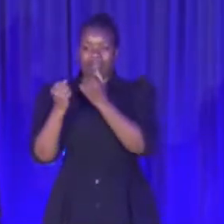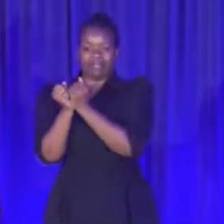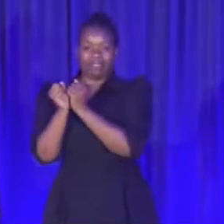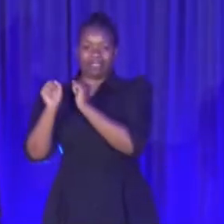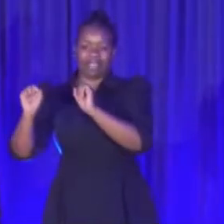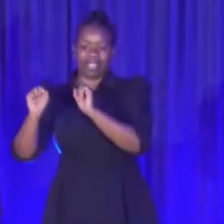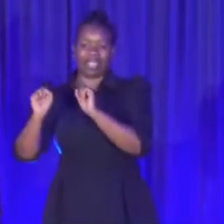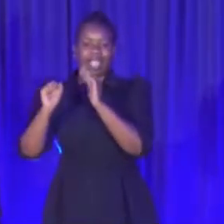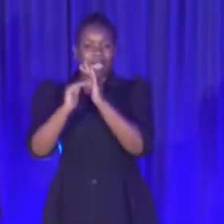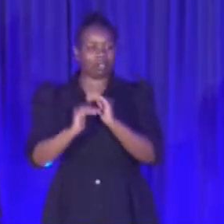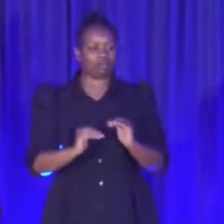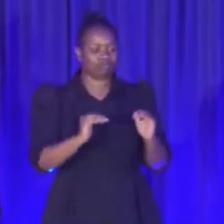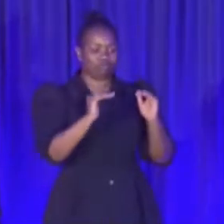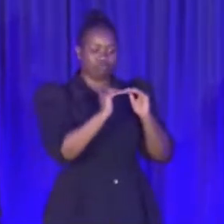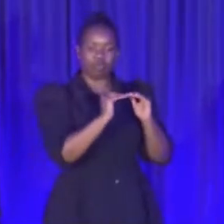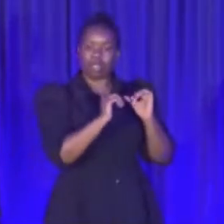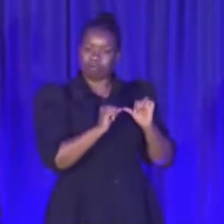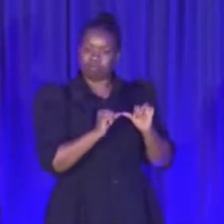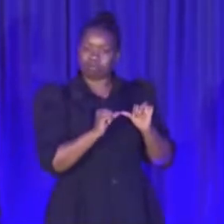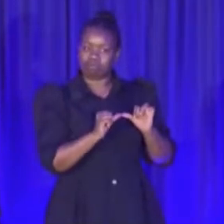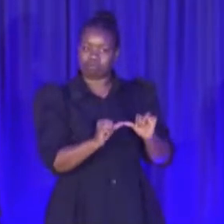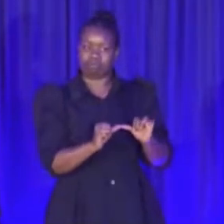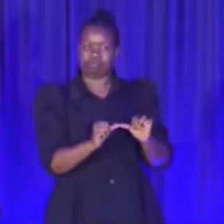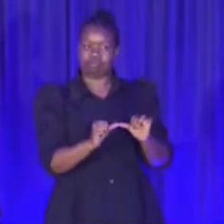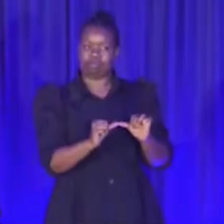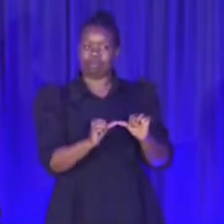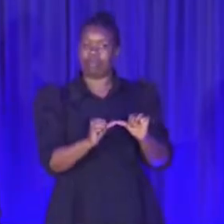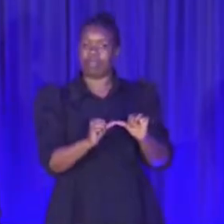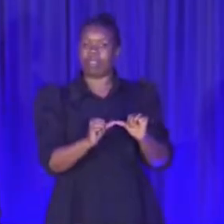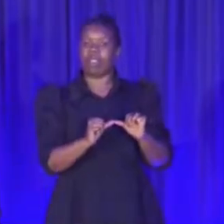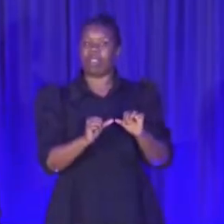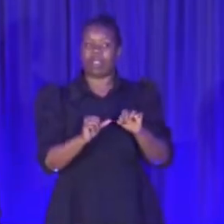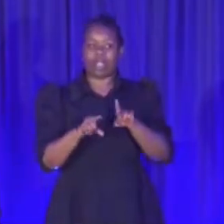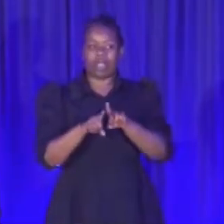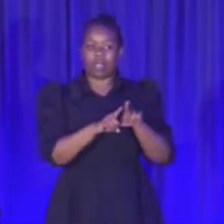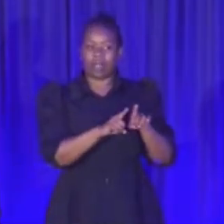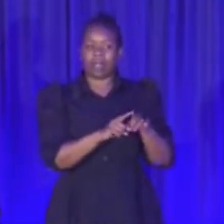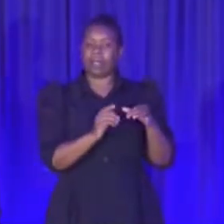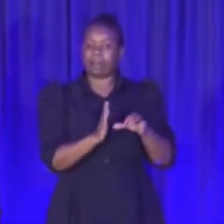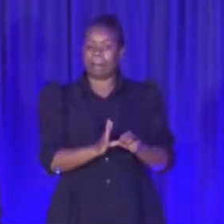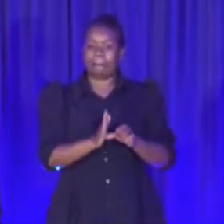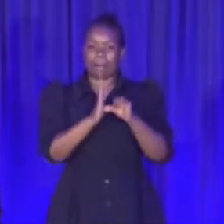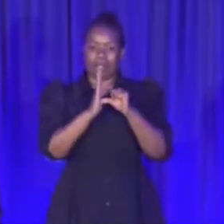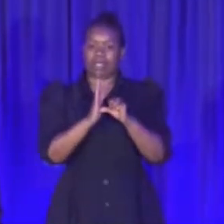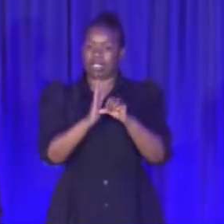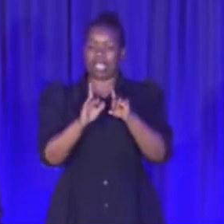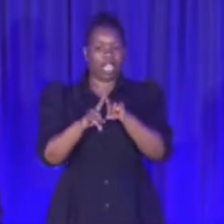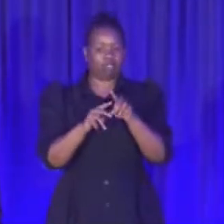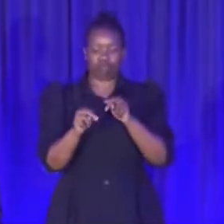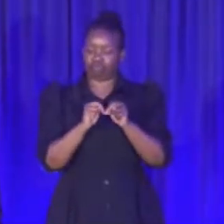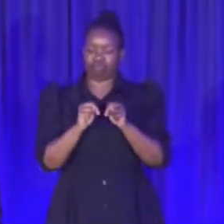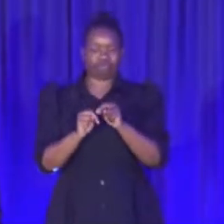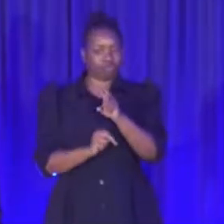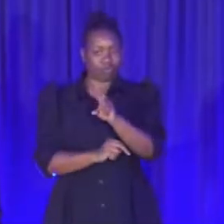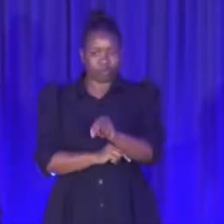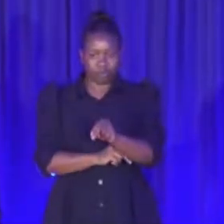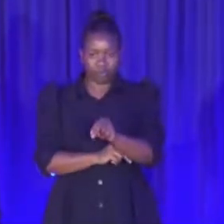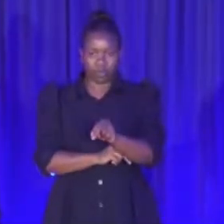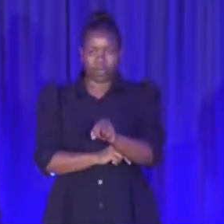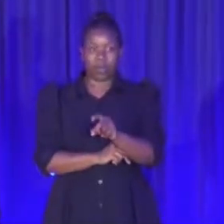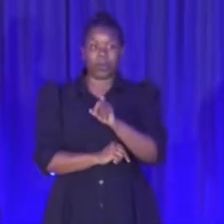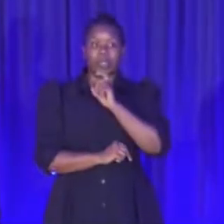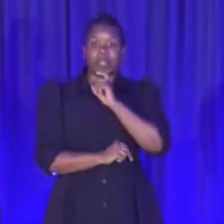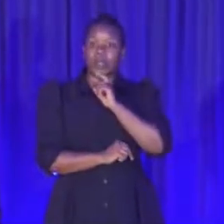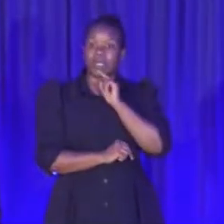is perennial, it is steadfast, and it is non-negotiable. We must also use